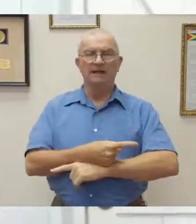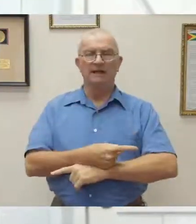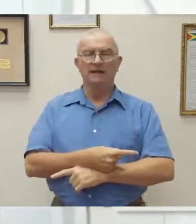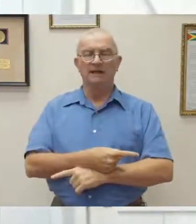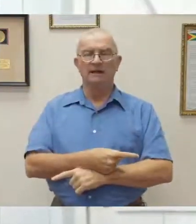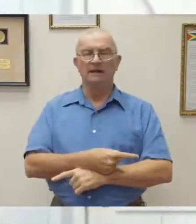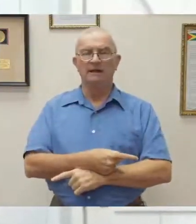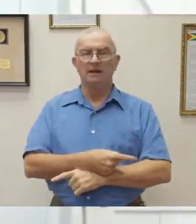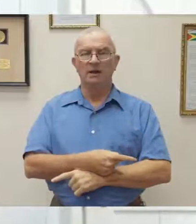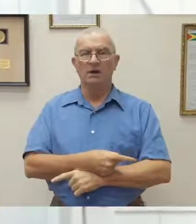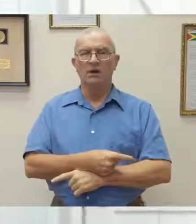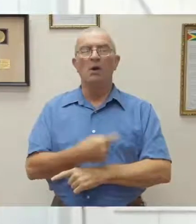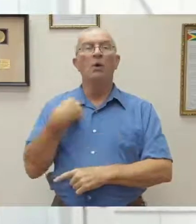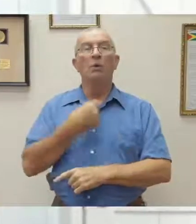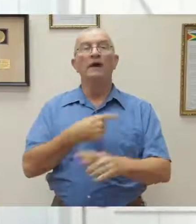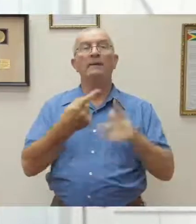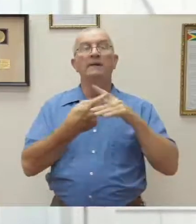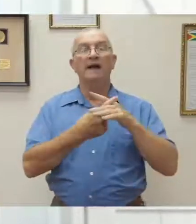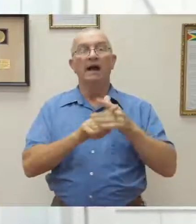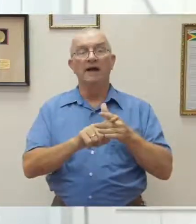We've also begun the